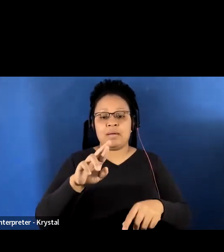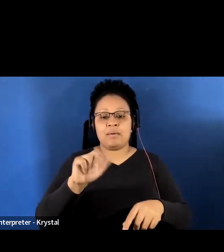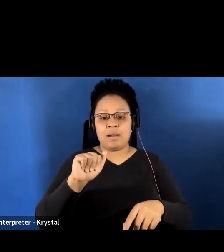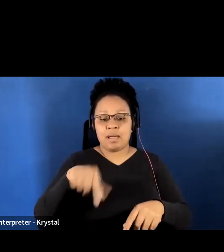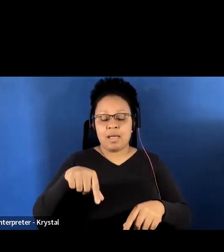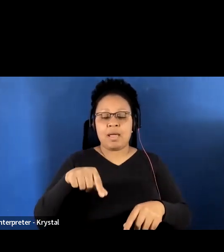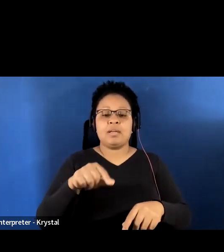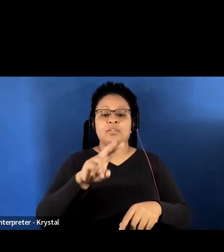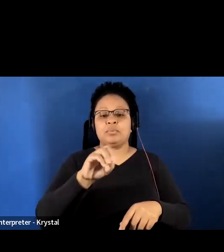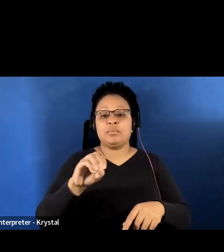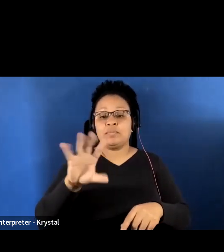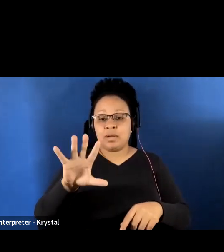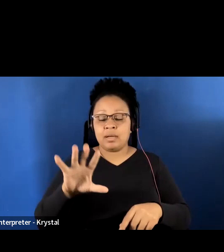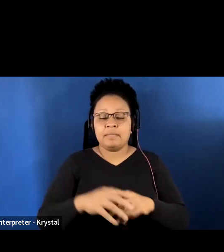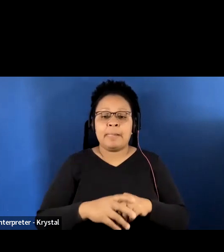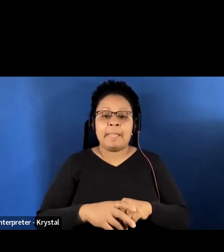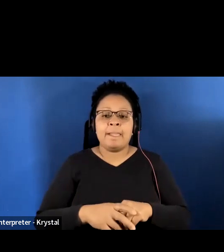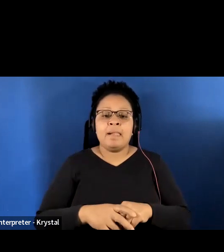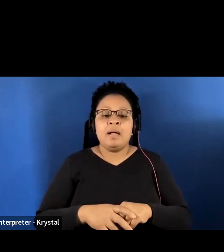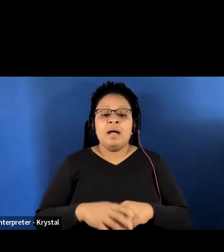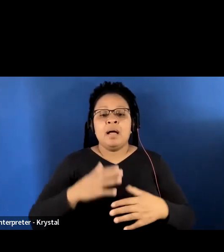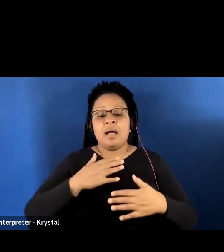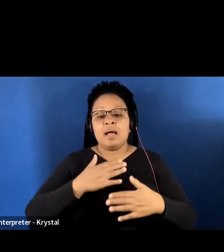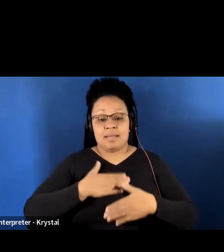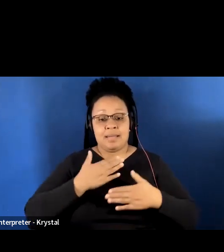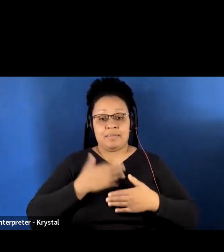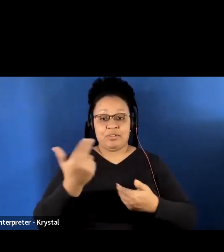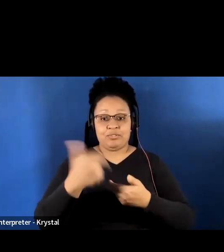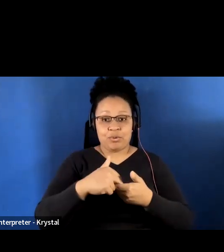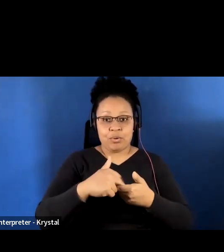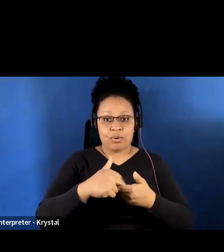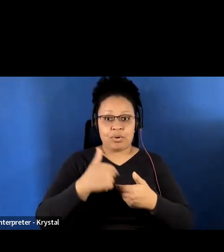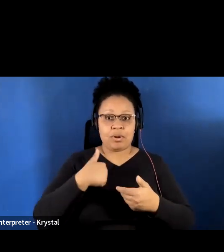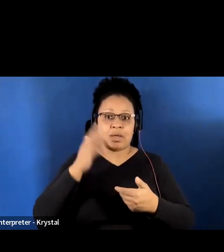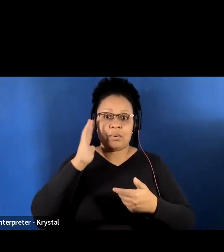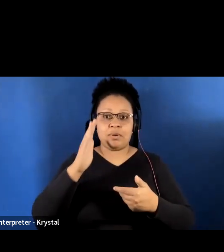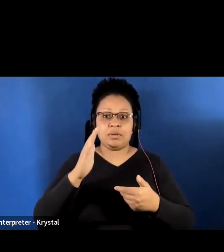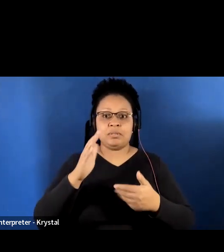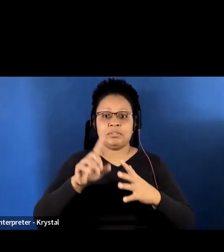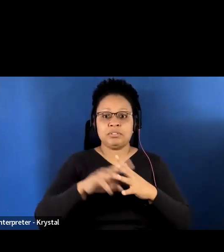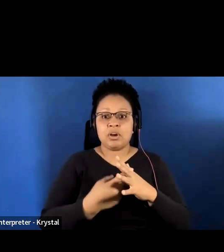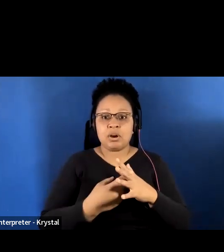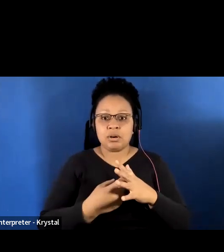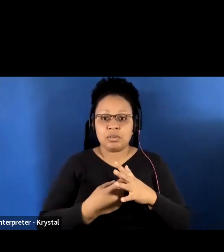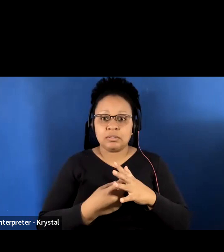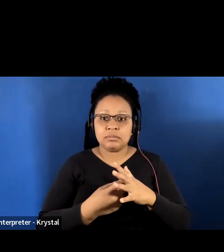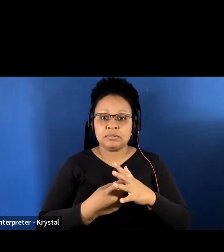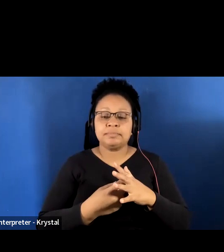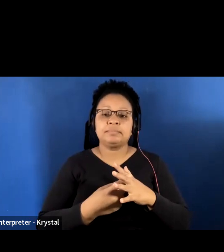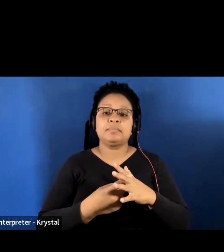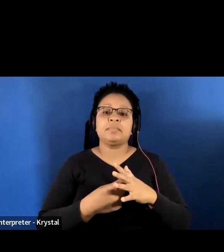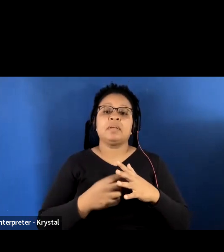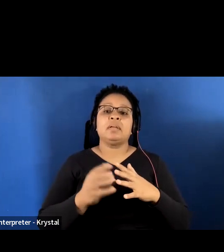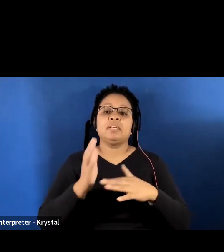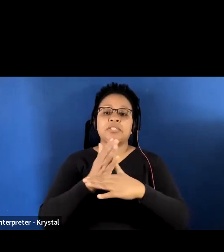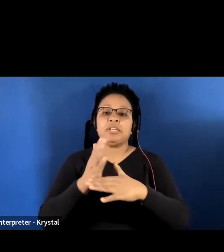and am so glad that you've joined us. I'm going to start off by just sharing a